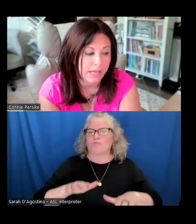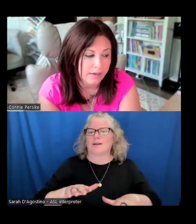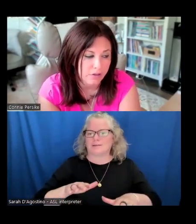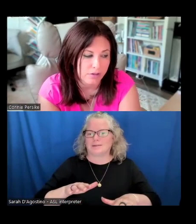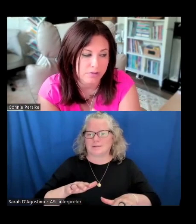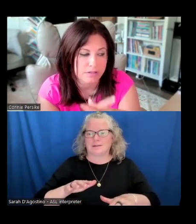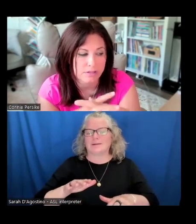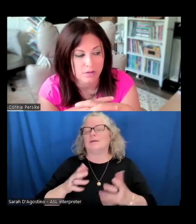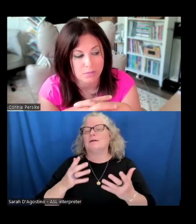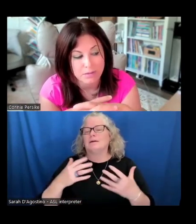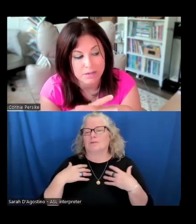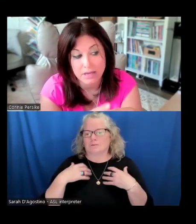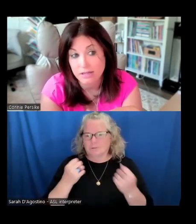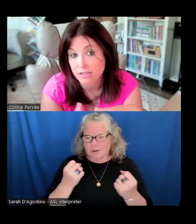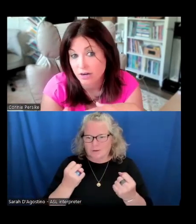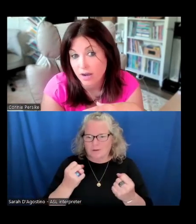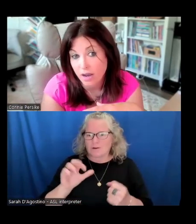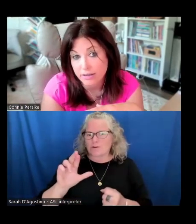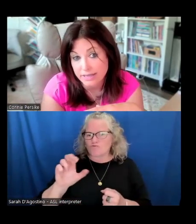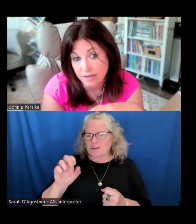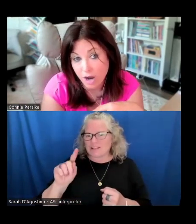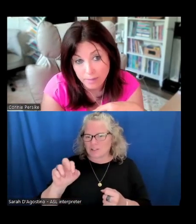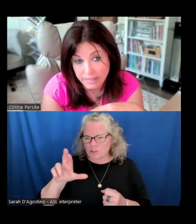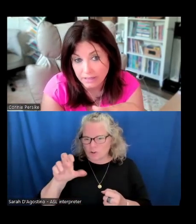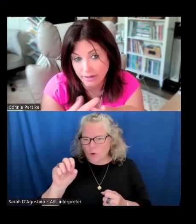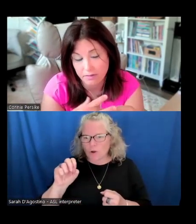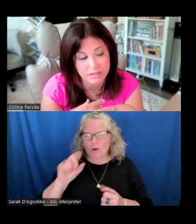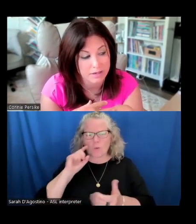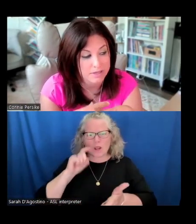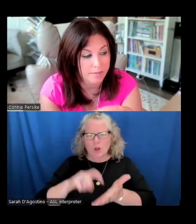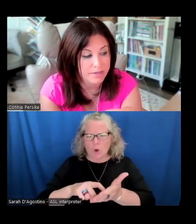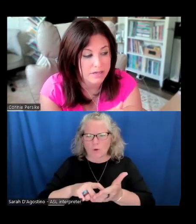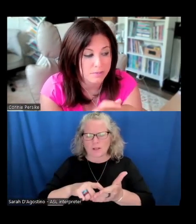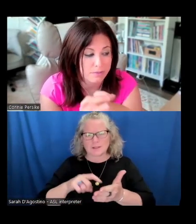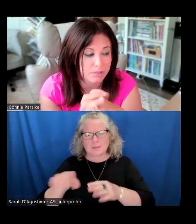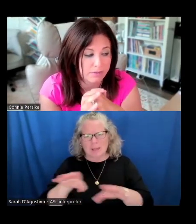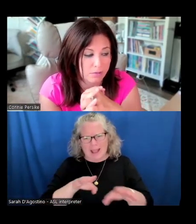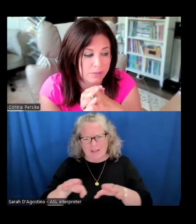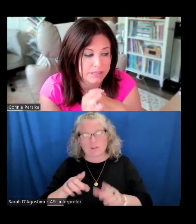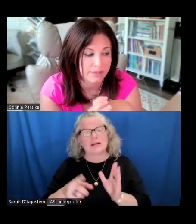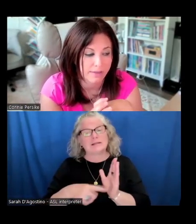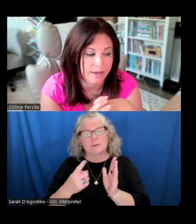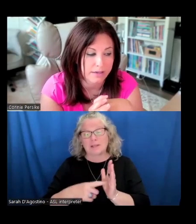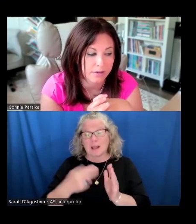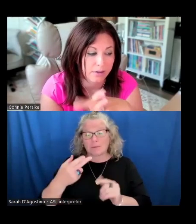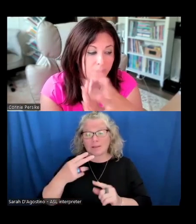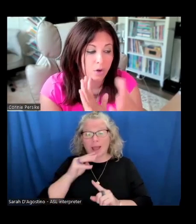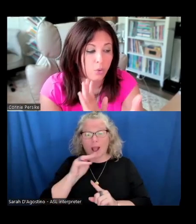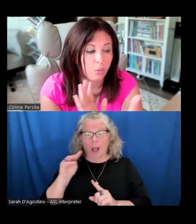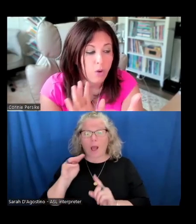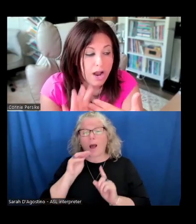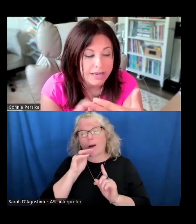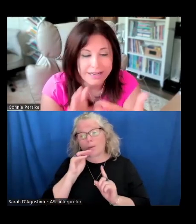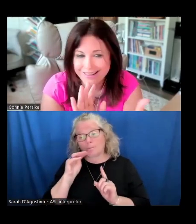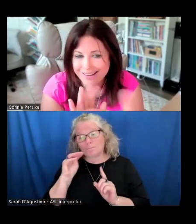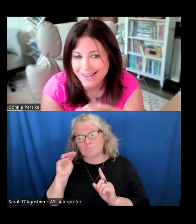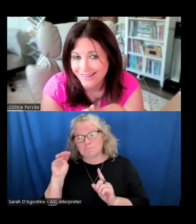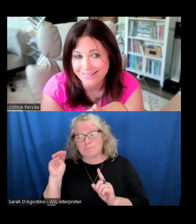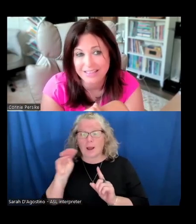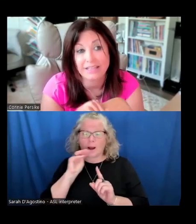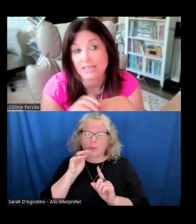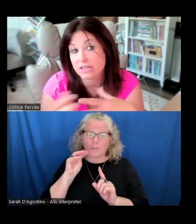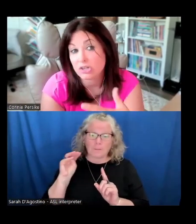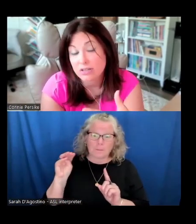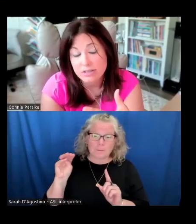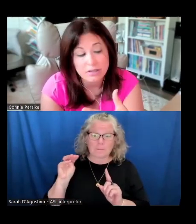in behaviors. Maybe they start humming. Oftentimes humming is one behavior we see a lot here. Rocking